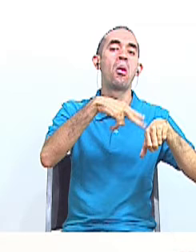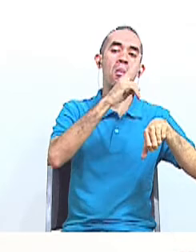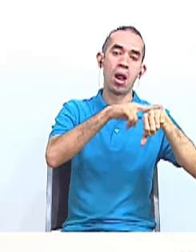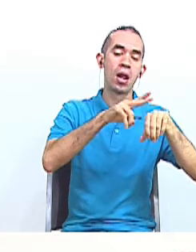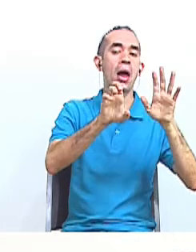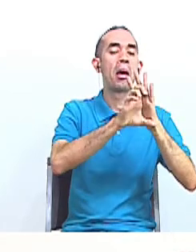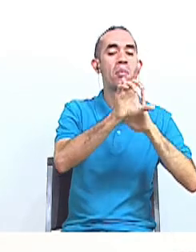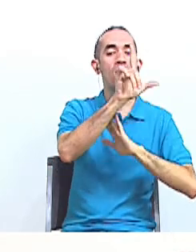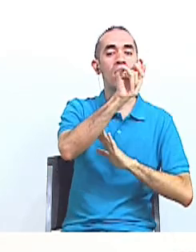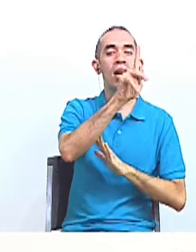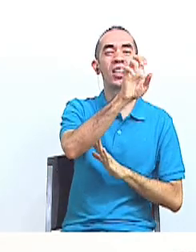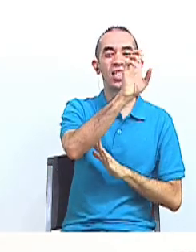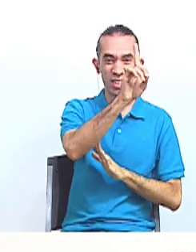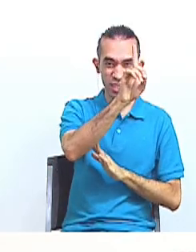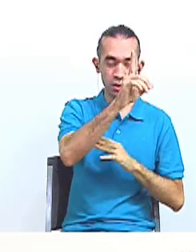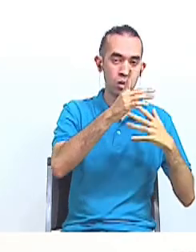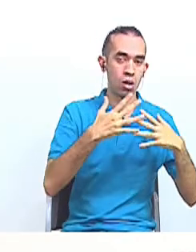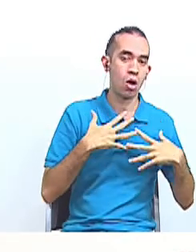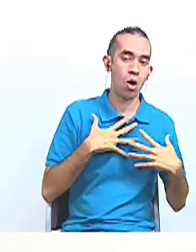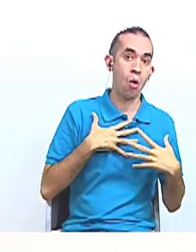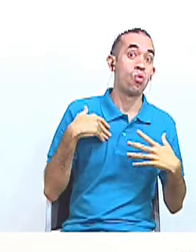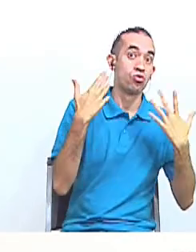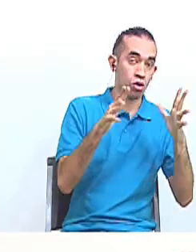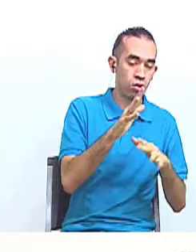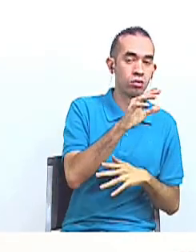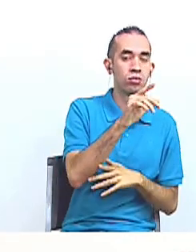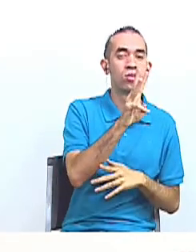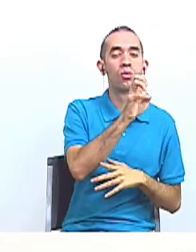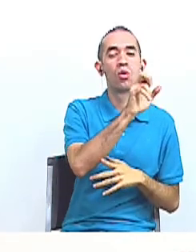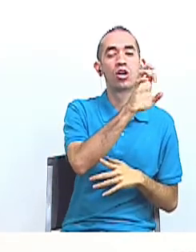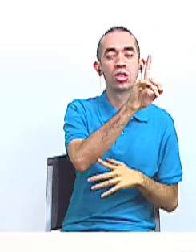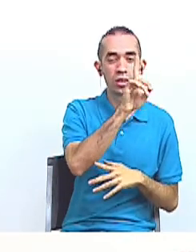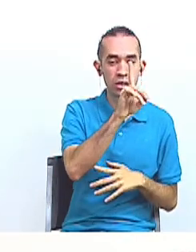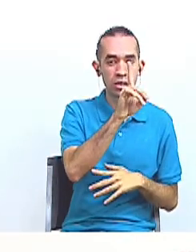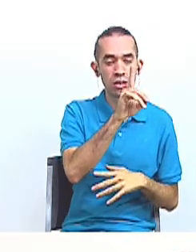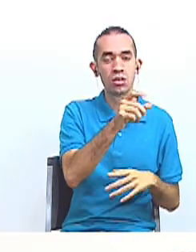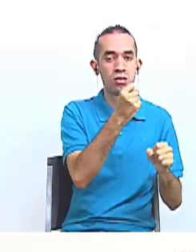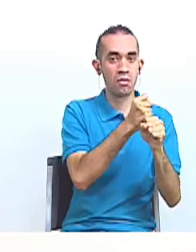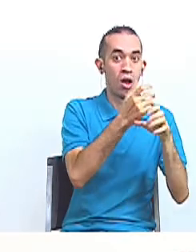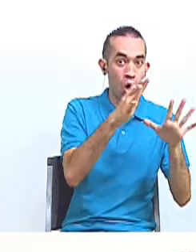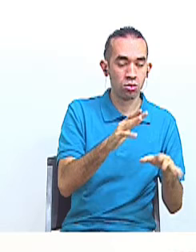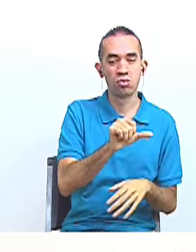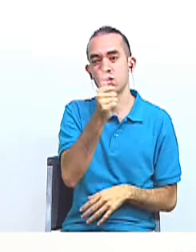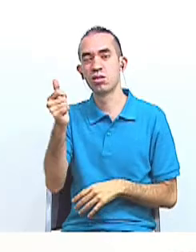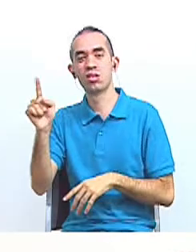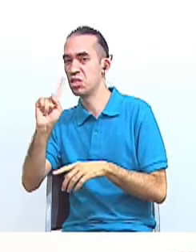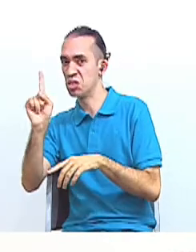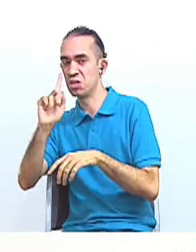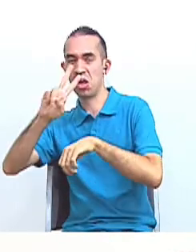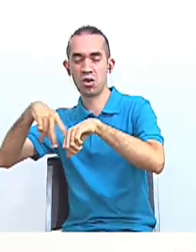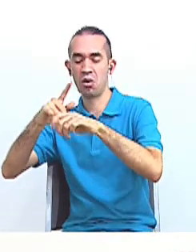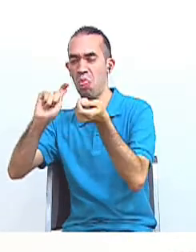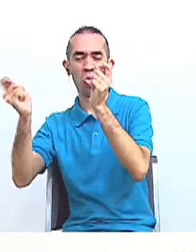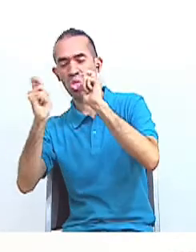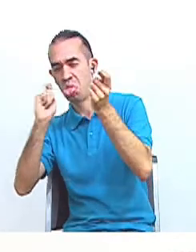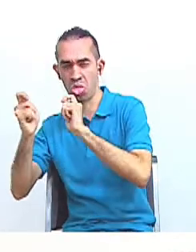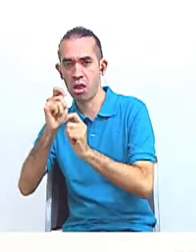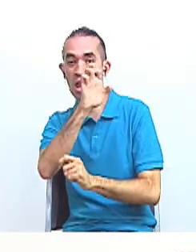like liked or worked, and verbs that are irregular like went or could.